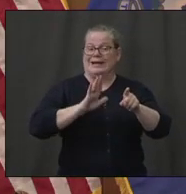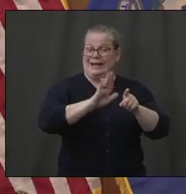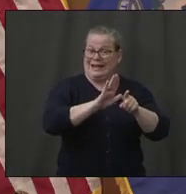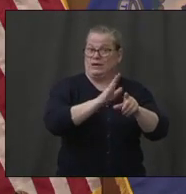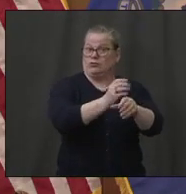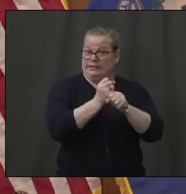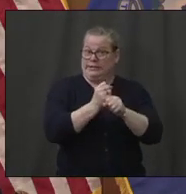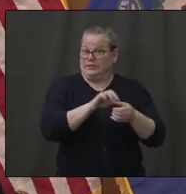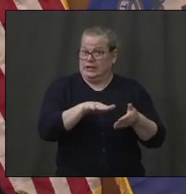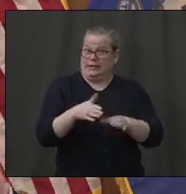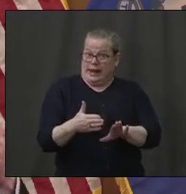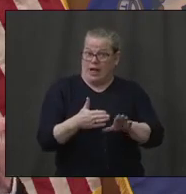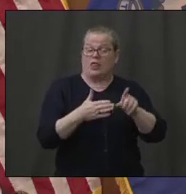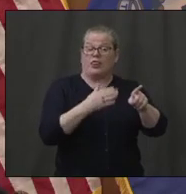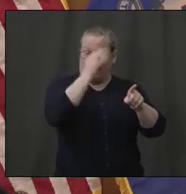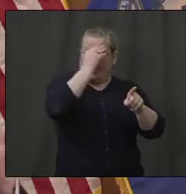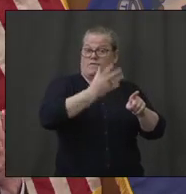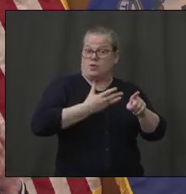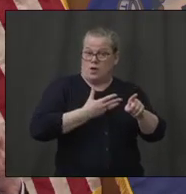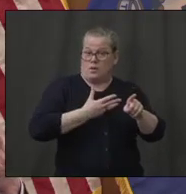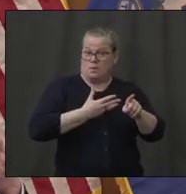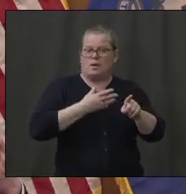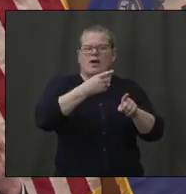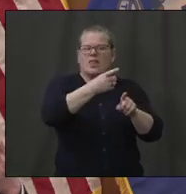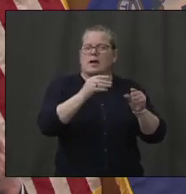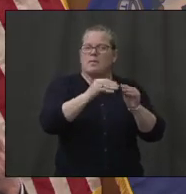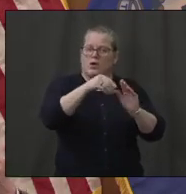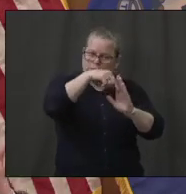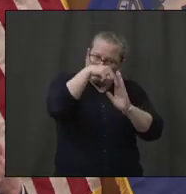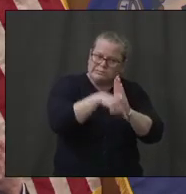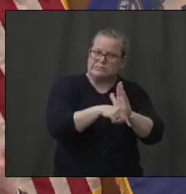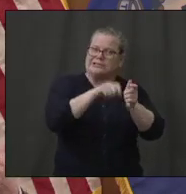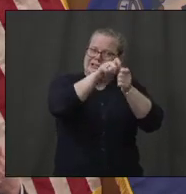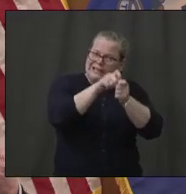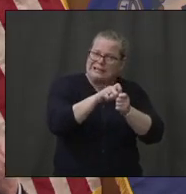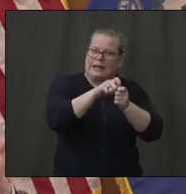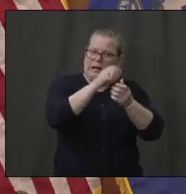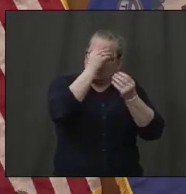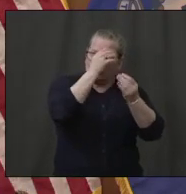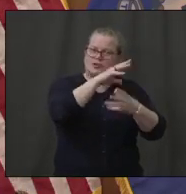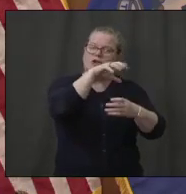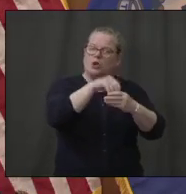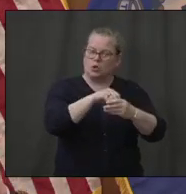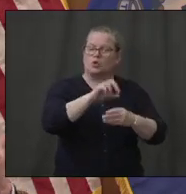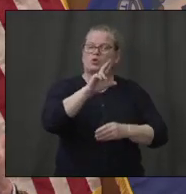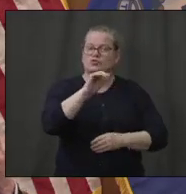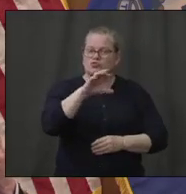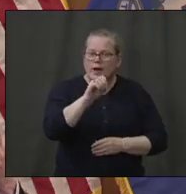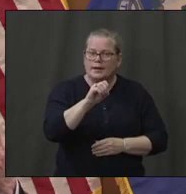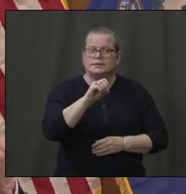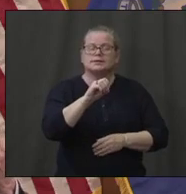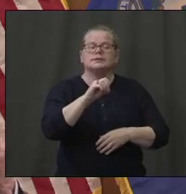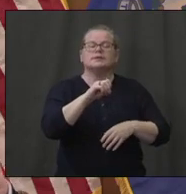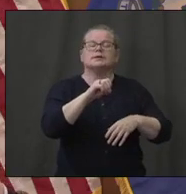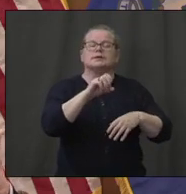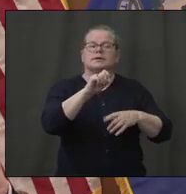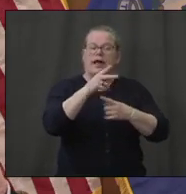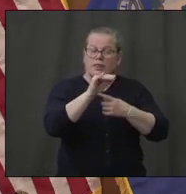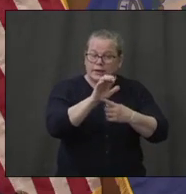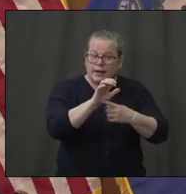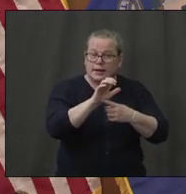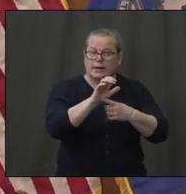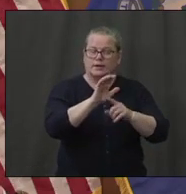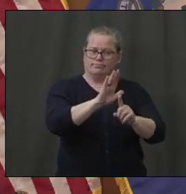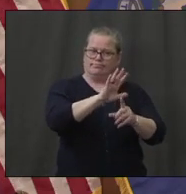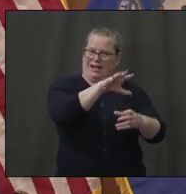receives. They receive very detailed information that concerns race and ethnicity, and